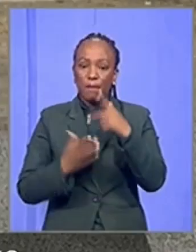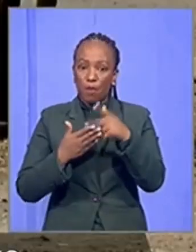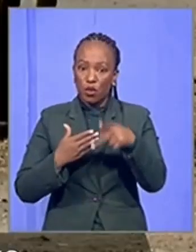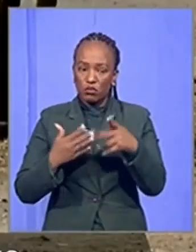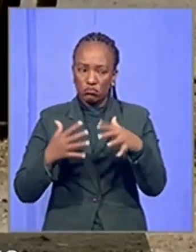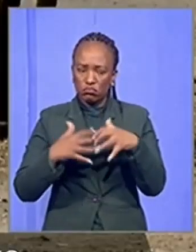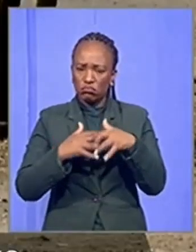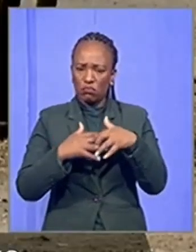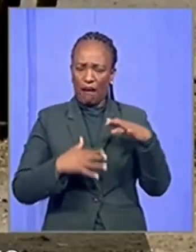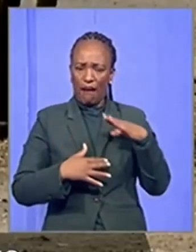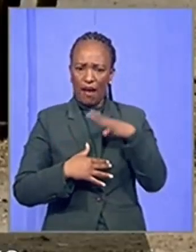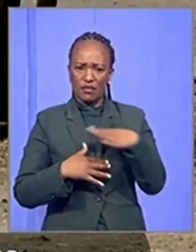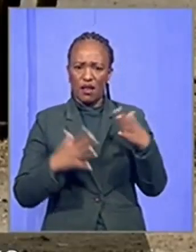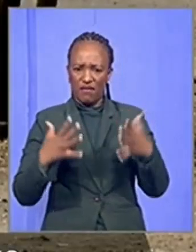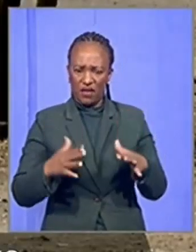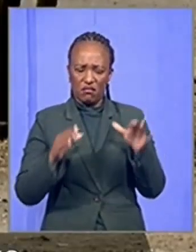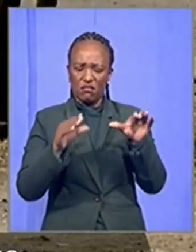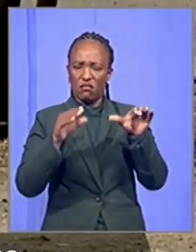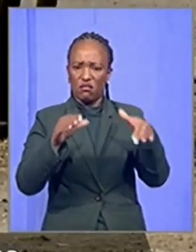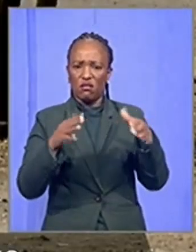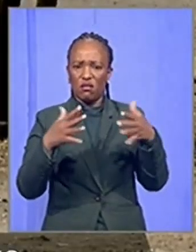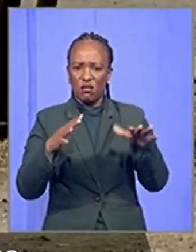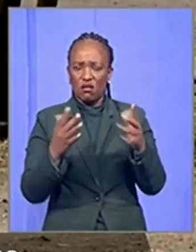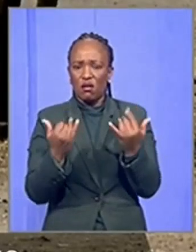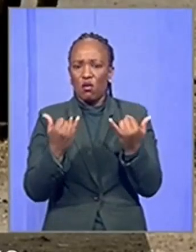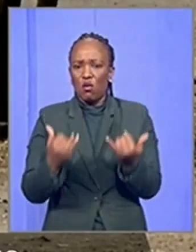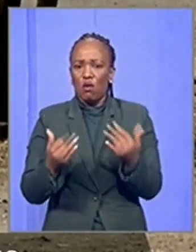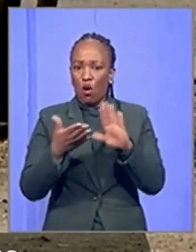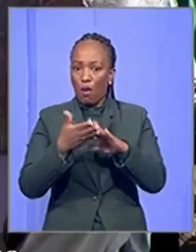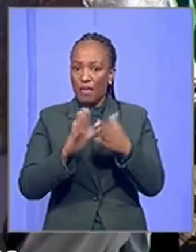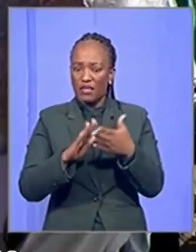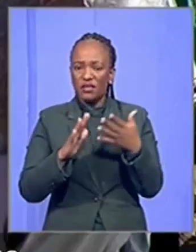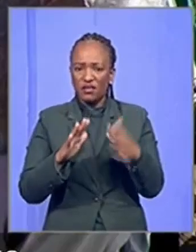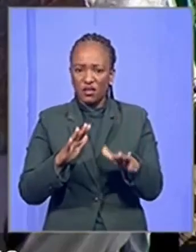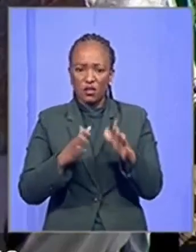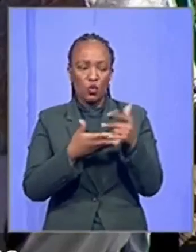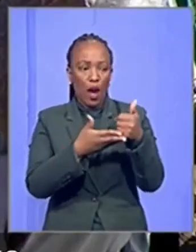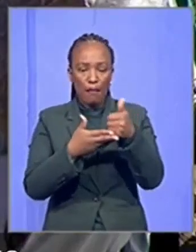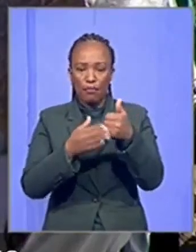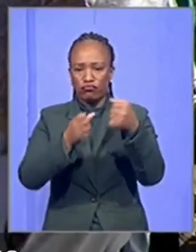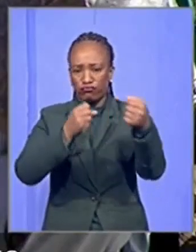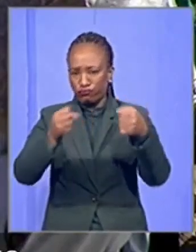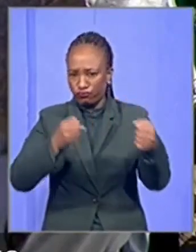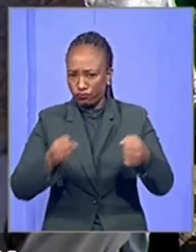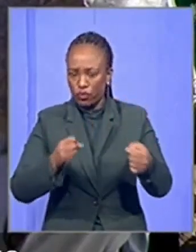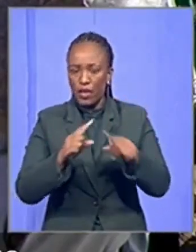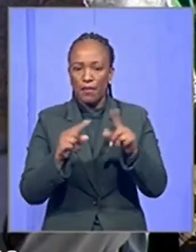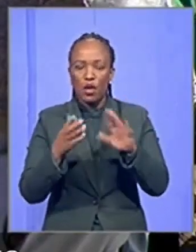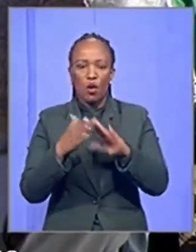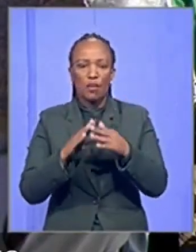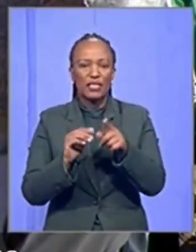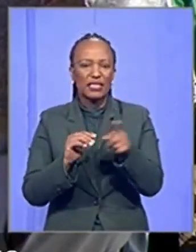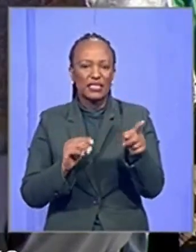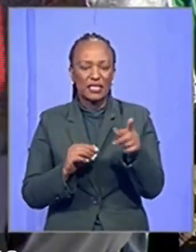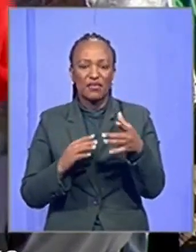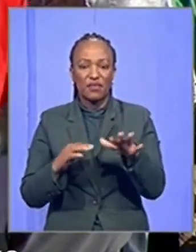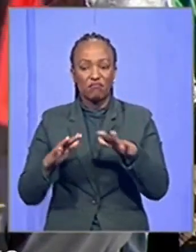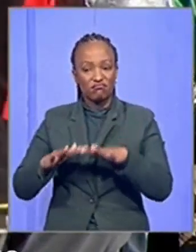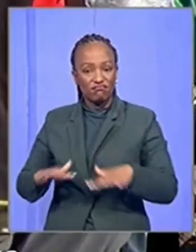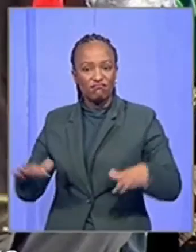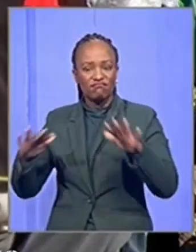le gore go na le palo ye e rilego ya badudi bao ba tlo go hiriwa. Fela badudi ba Venter bao ba